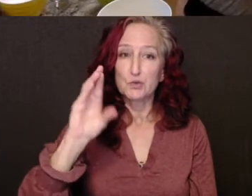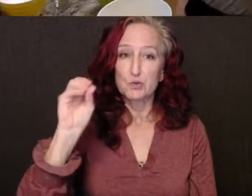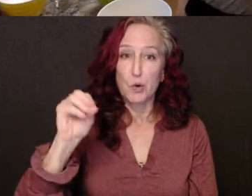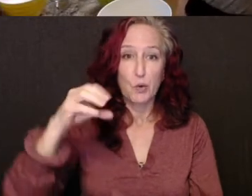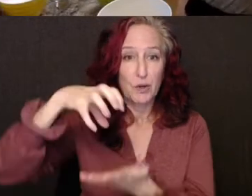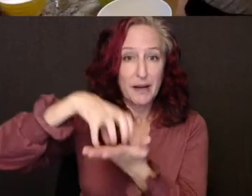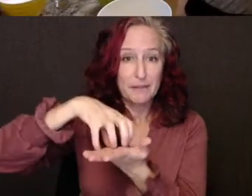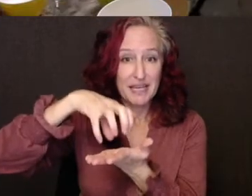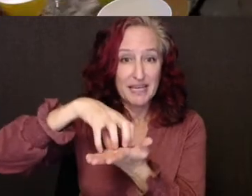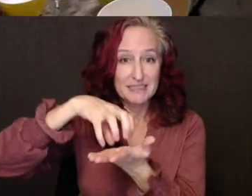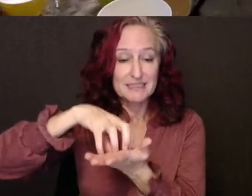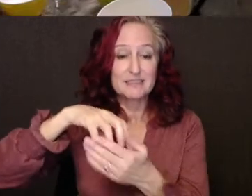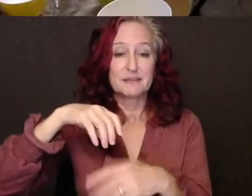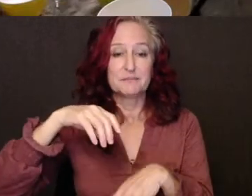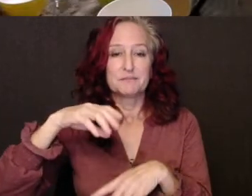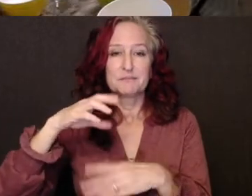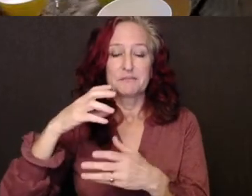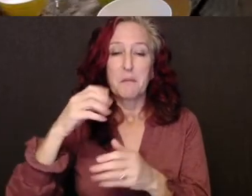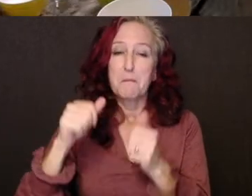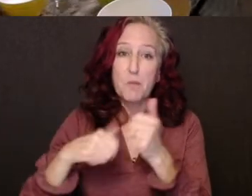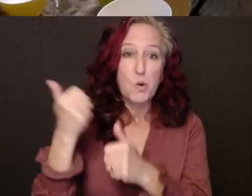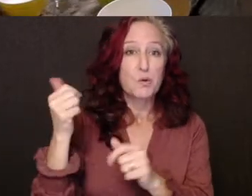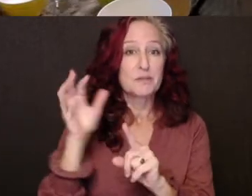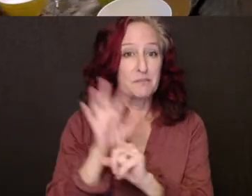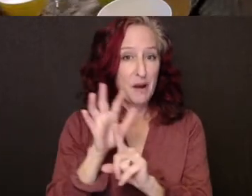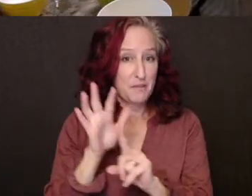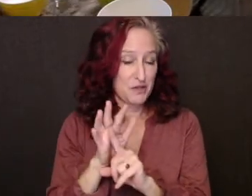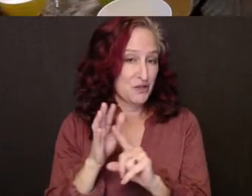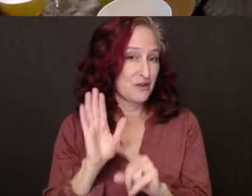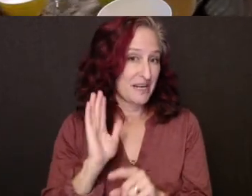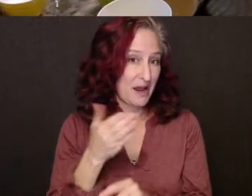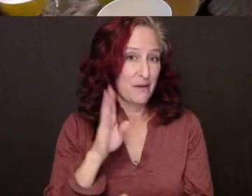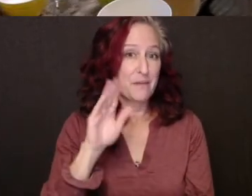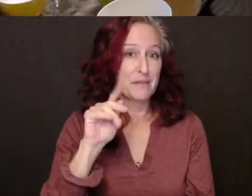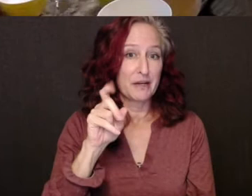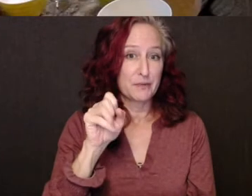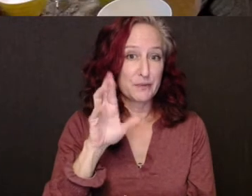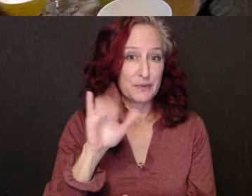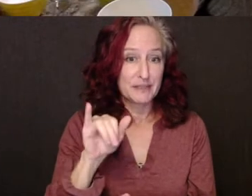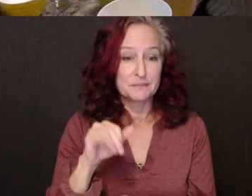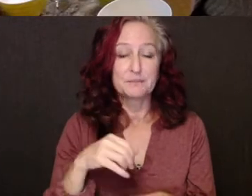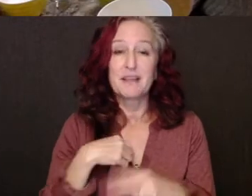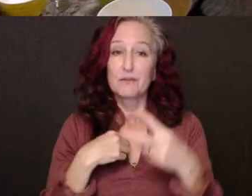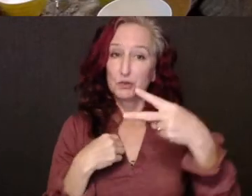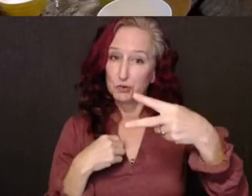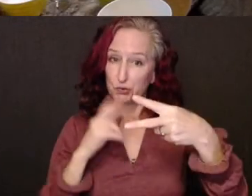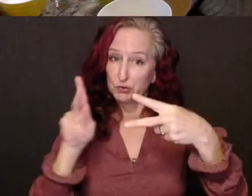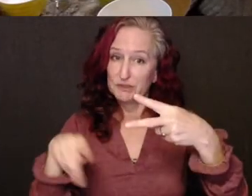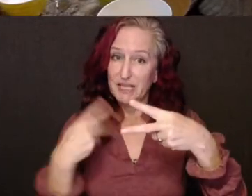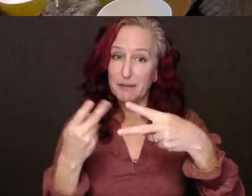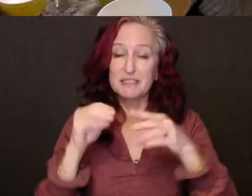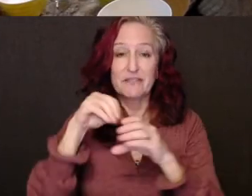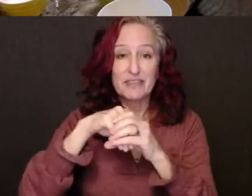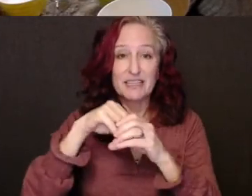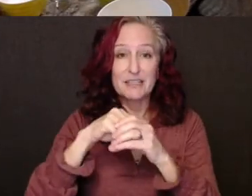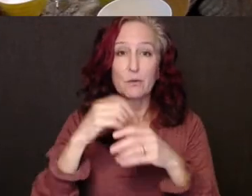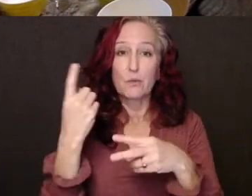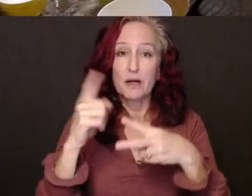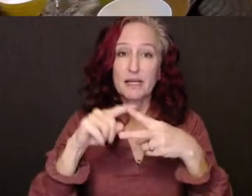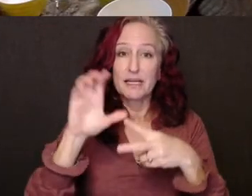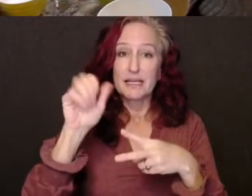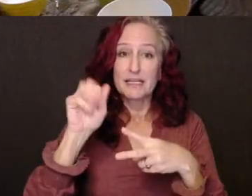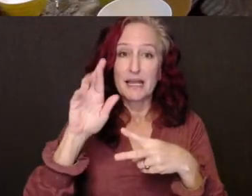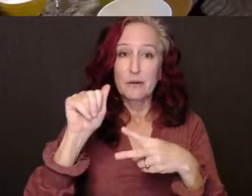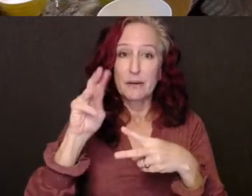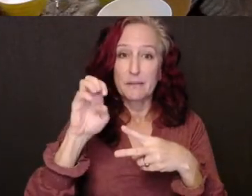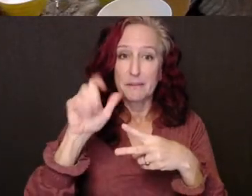near future. So, Chef, quick question already from everybody. What are you going to be making for us today? Yeah, today I'm going